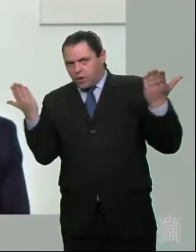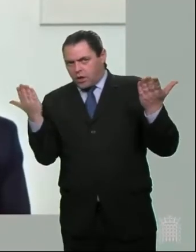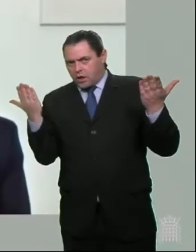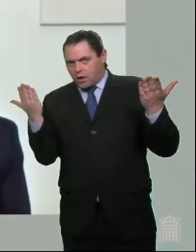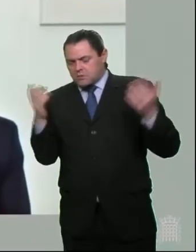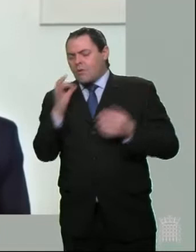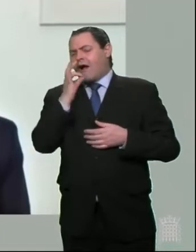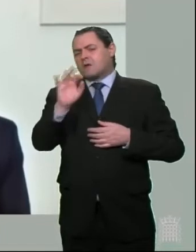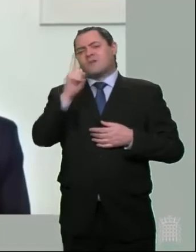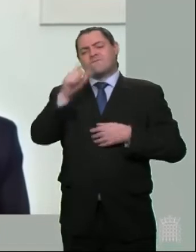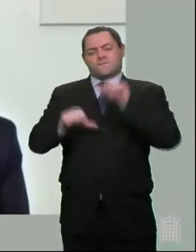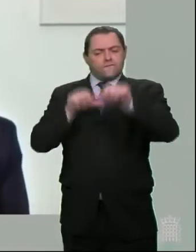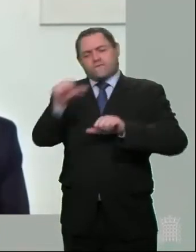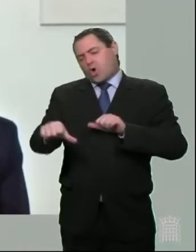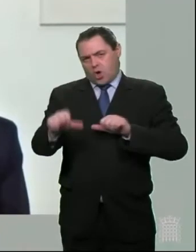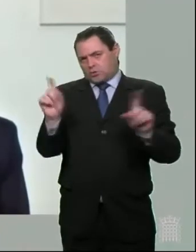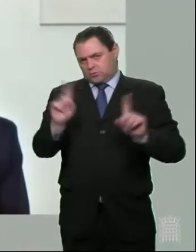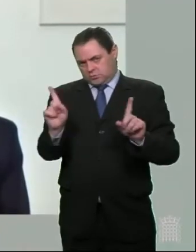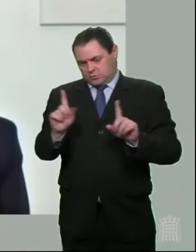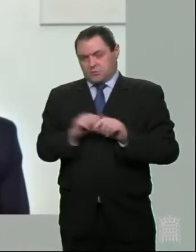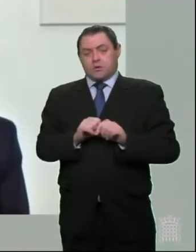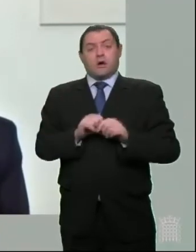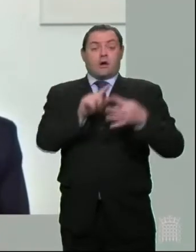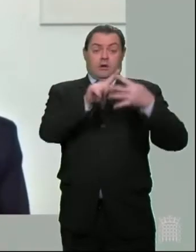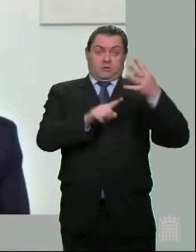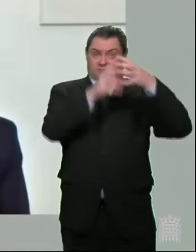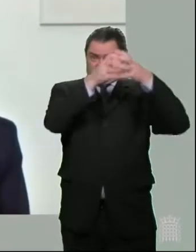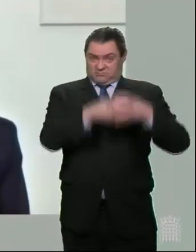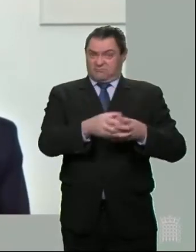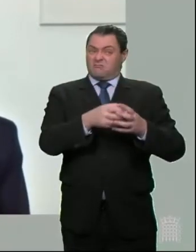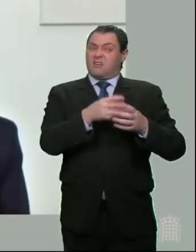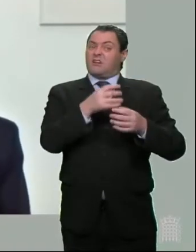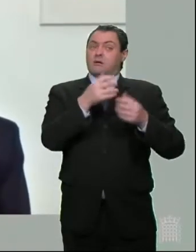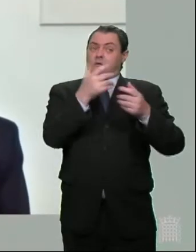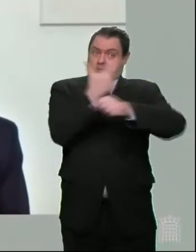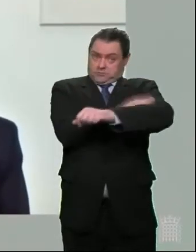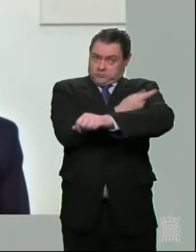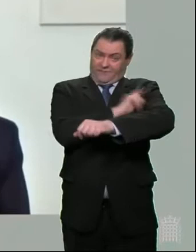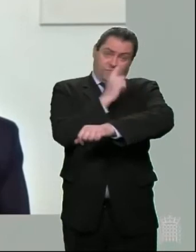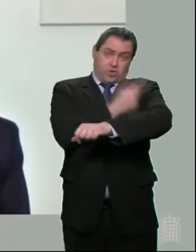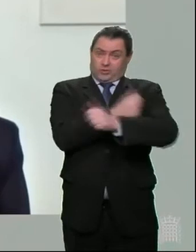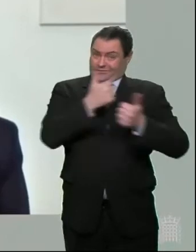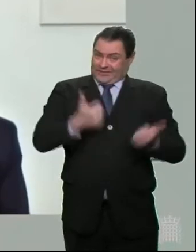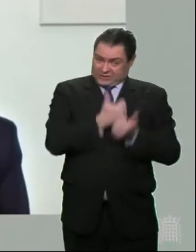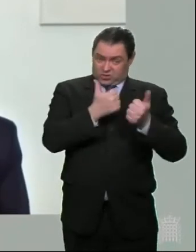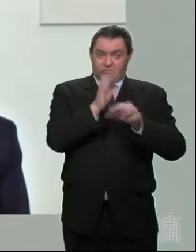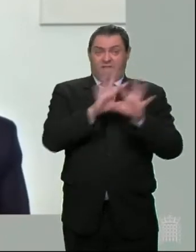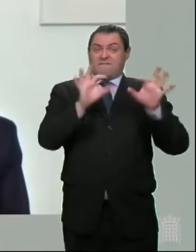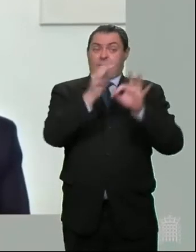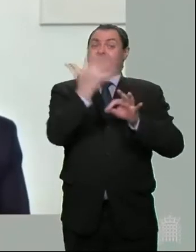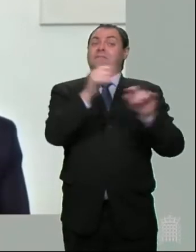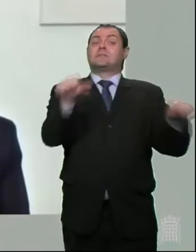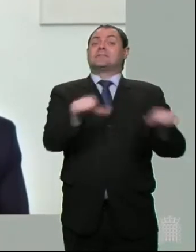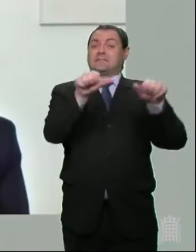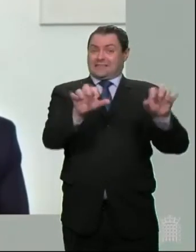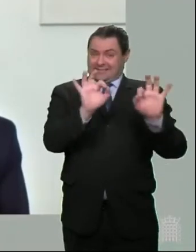does he agree with me that once the first 4 categories of the most vulnerable have been vaccinated by mid-February,